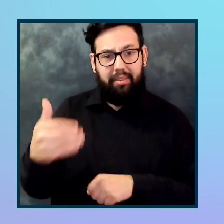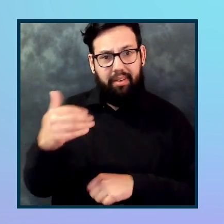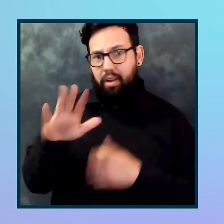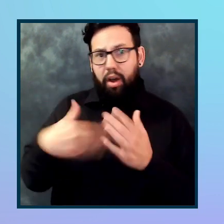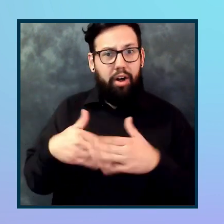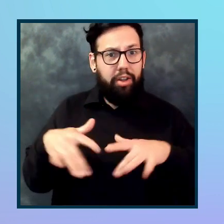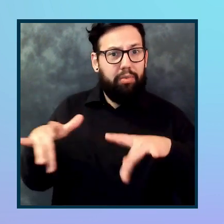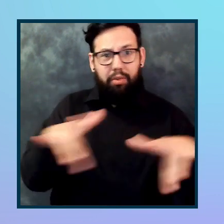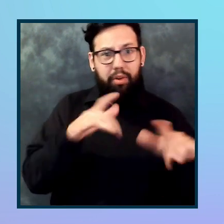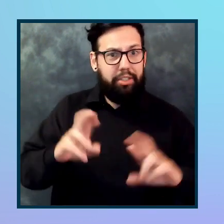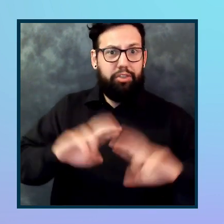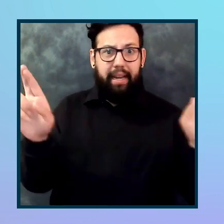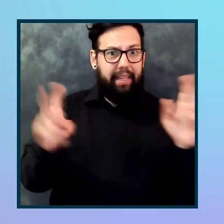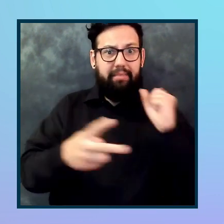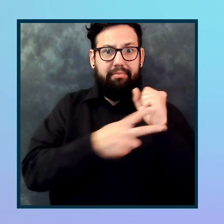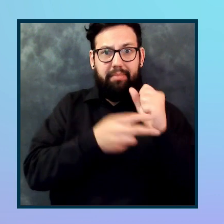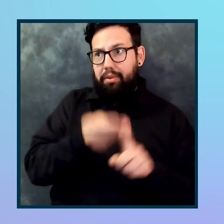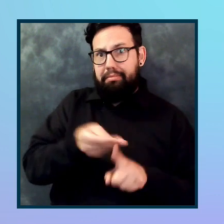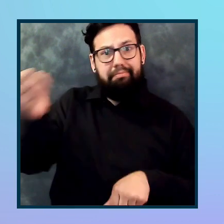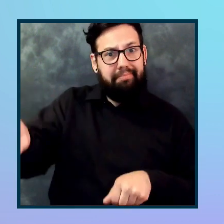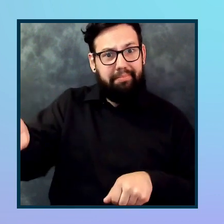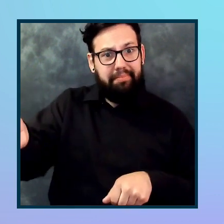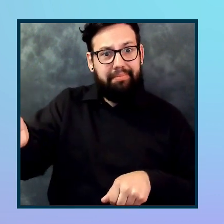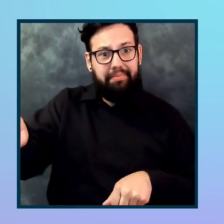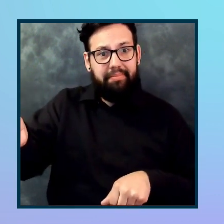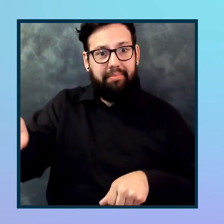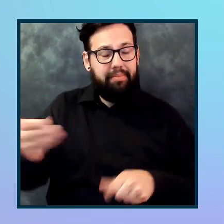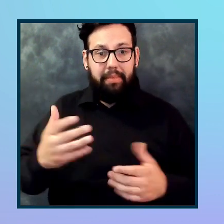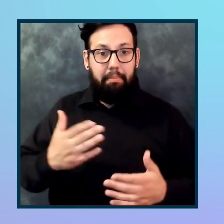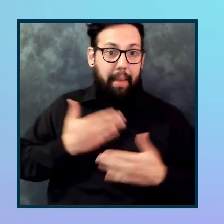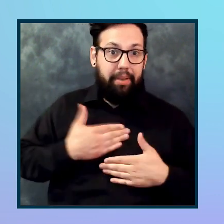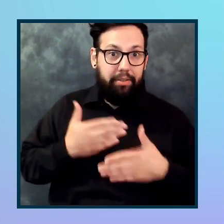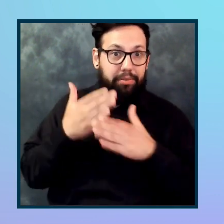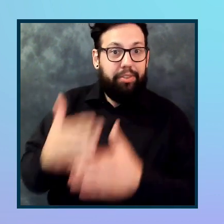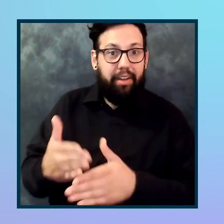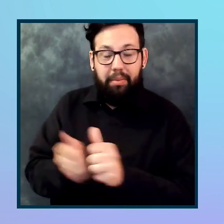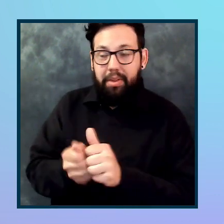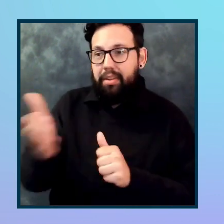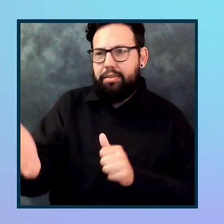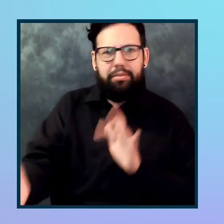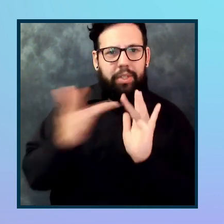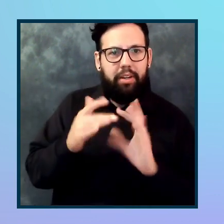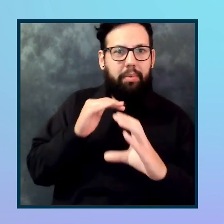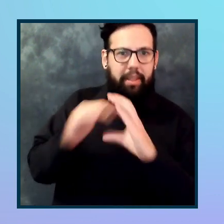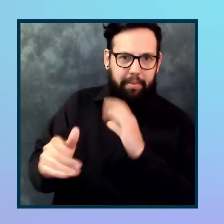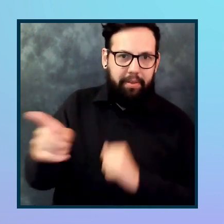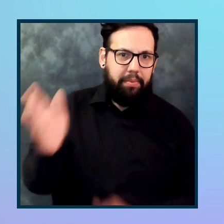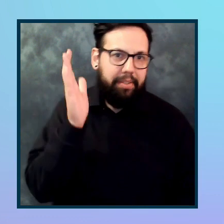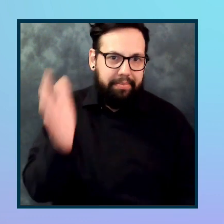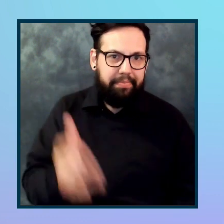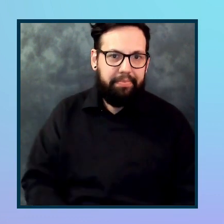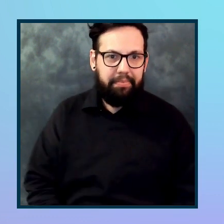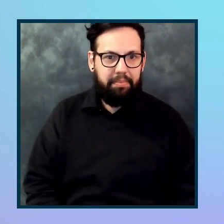saved and ready to go on a folder on my machine. So I can absolutely share that with you. Just reach out and I'll get them to you.